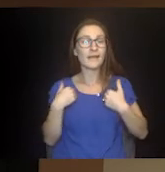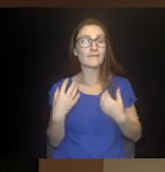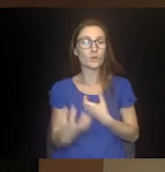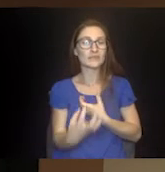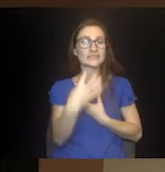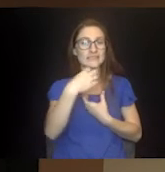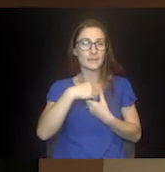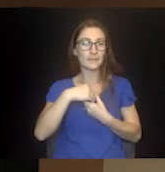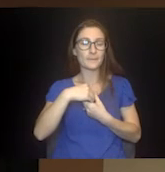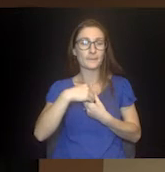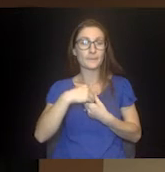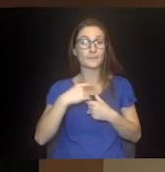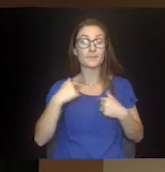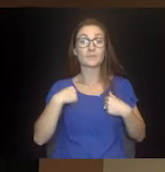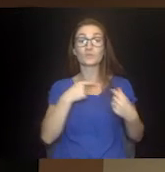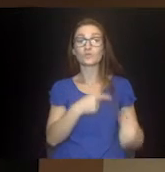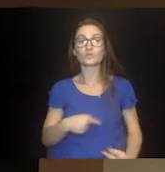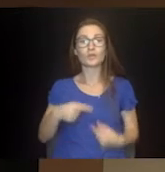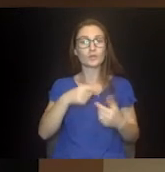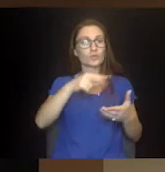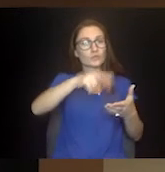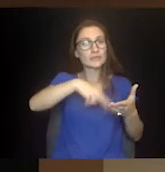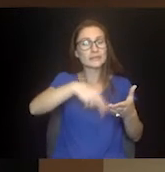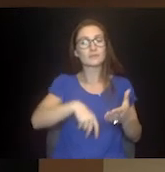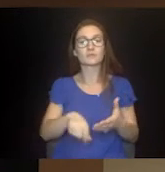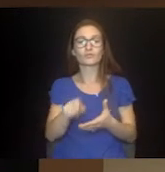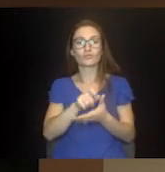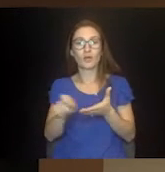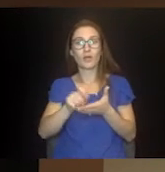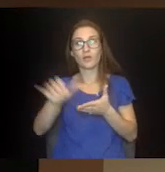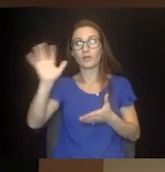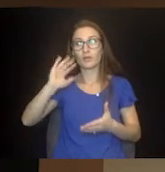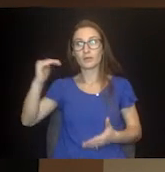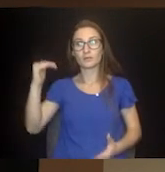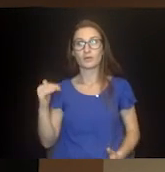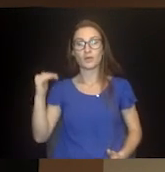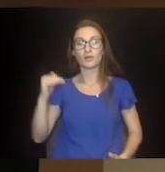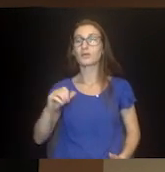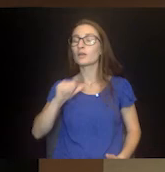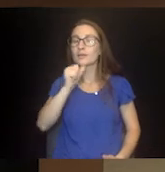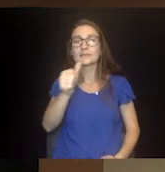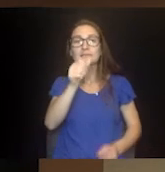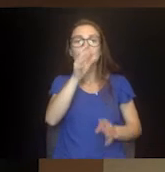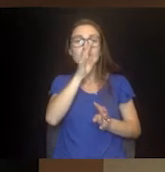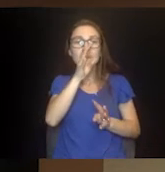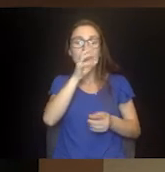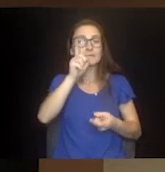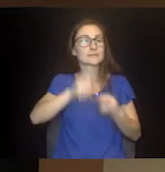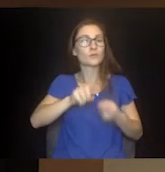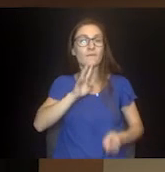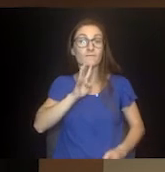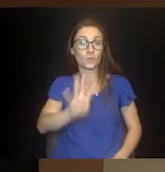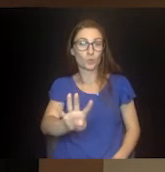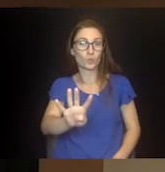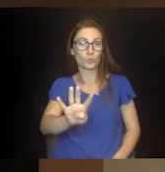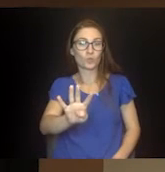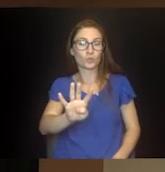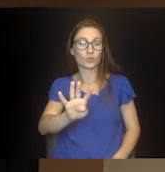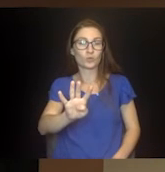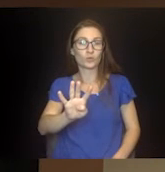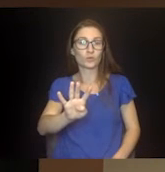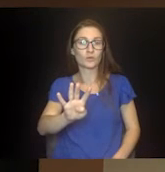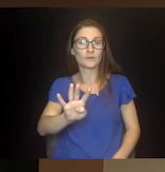I have, I have autism, so I struggled how to read. I struggled how to write when I was young. I didn't speak a word until I was